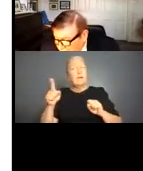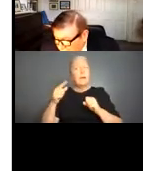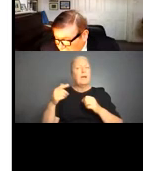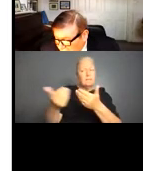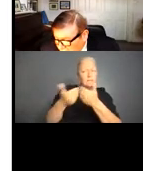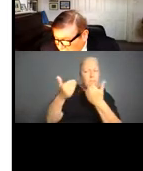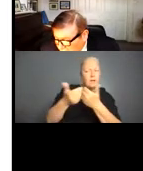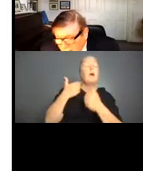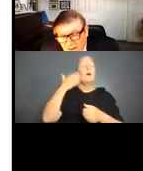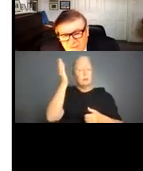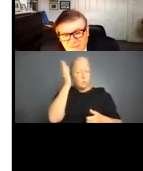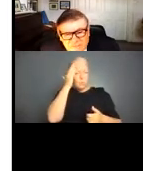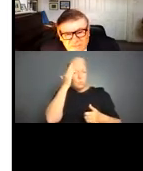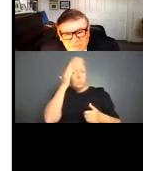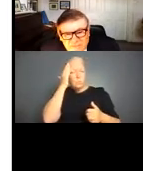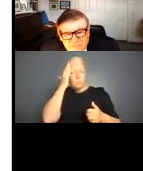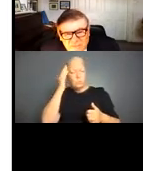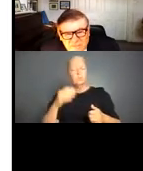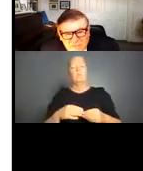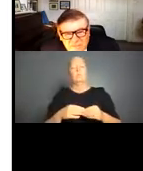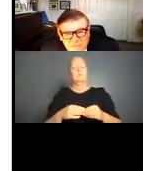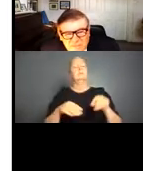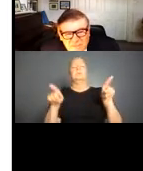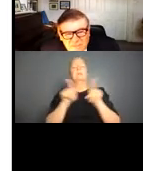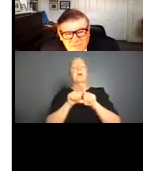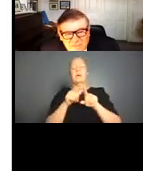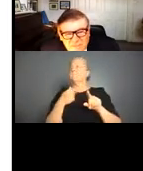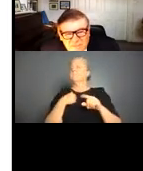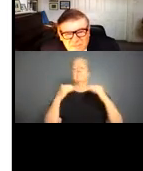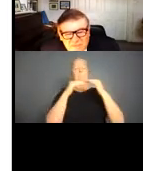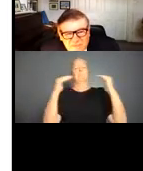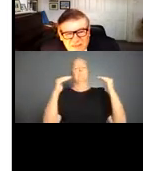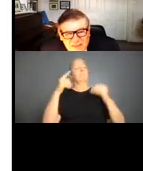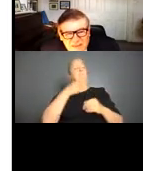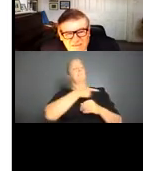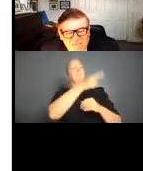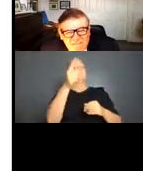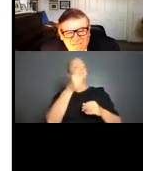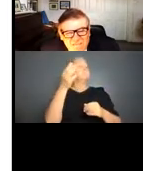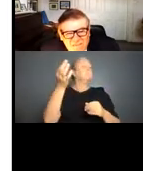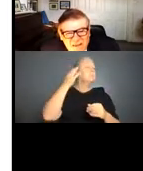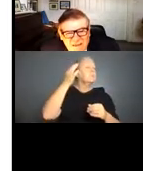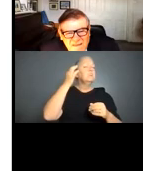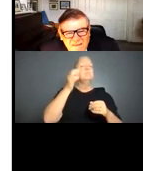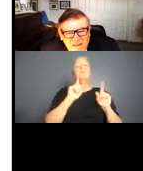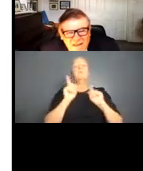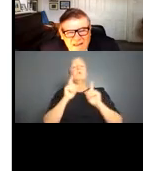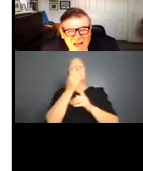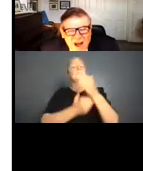much in the same boat as everybody else who wasn't disabled. Just a few extra